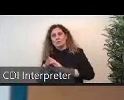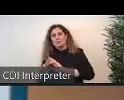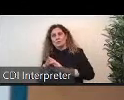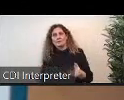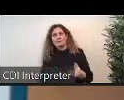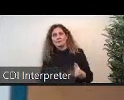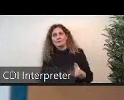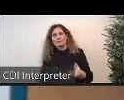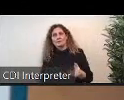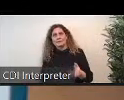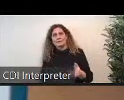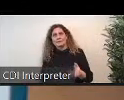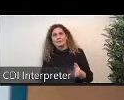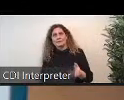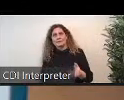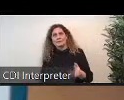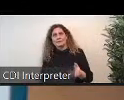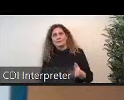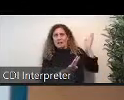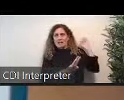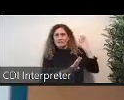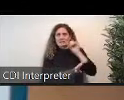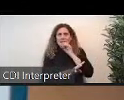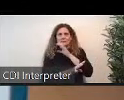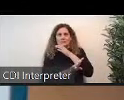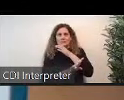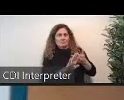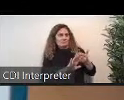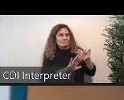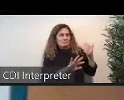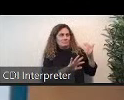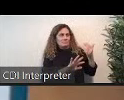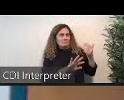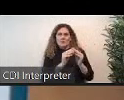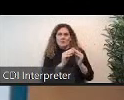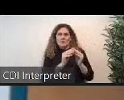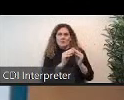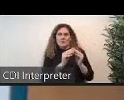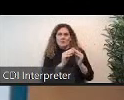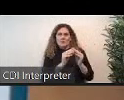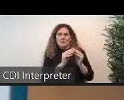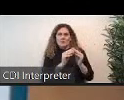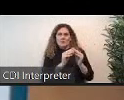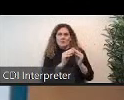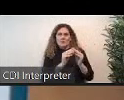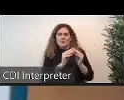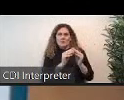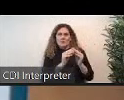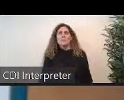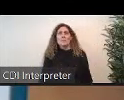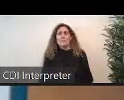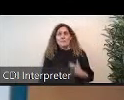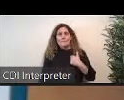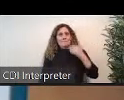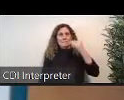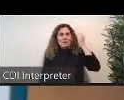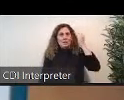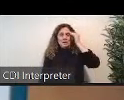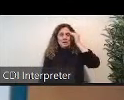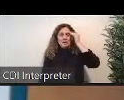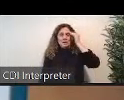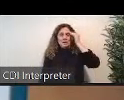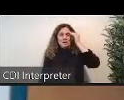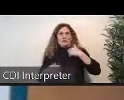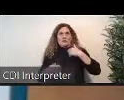So I know much of what I've said has been kind of pessimistic, but folks, this is the transparent and frank discussion that we need to